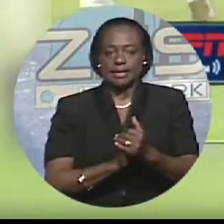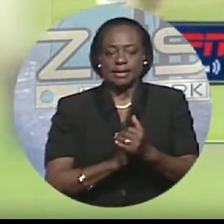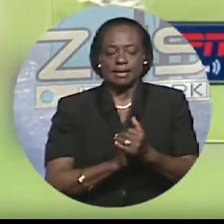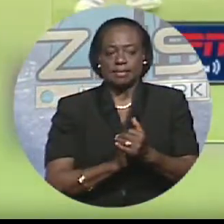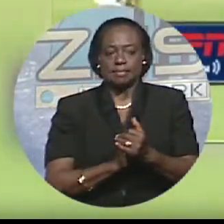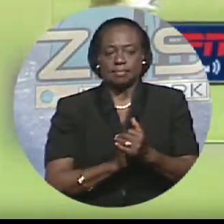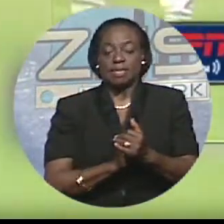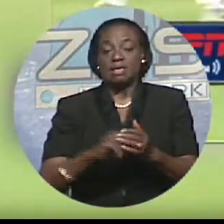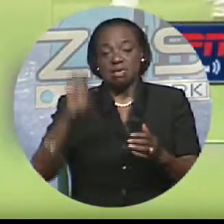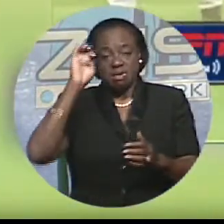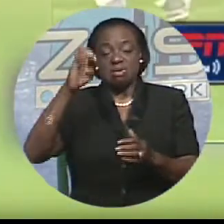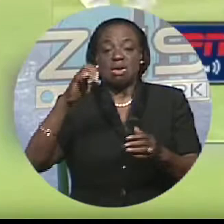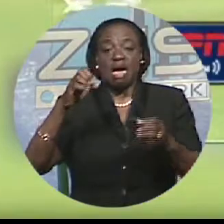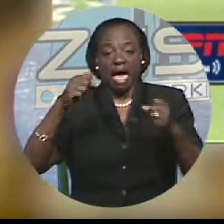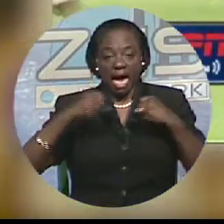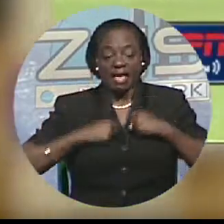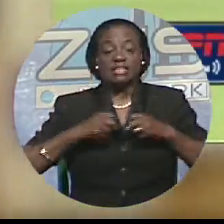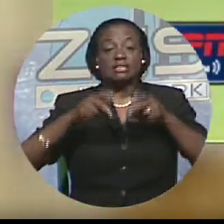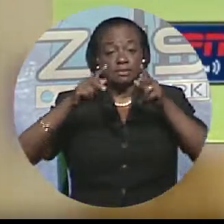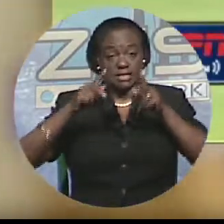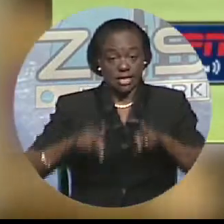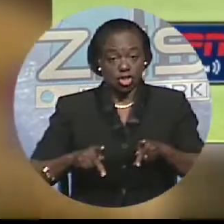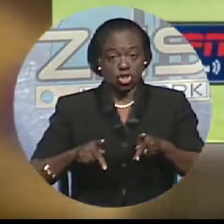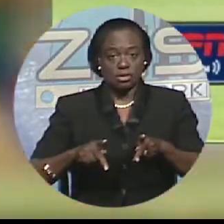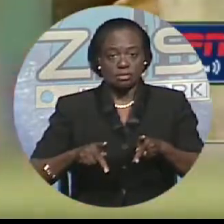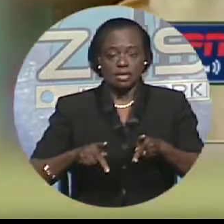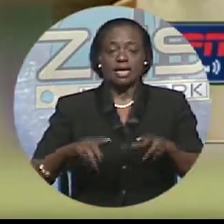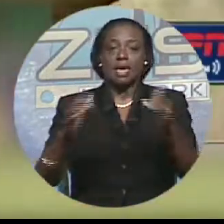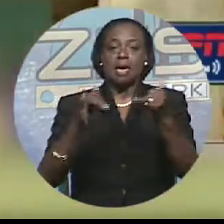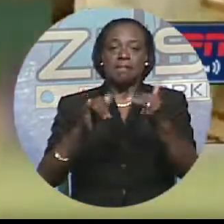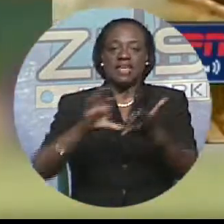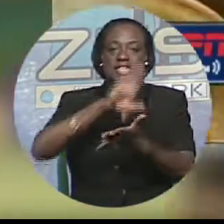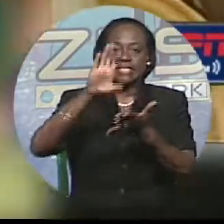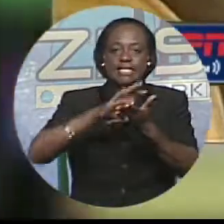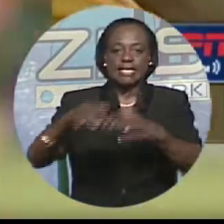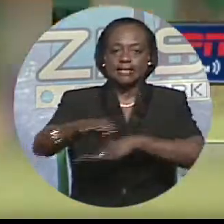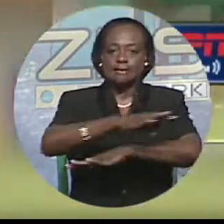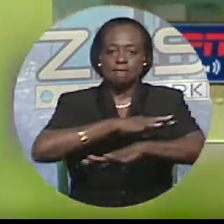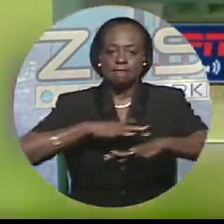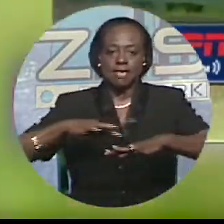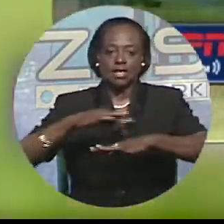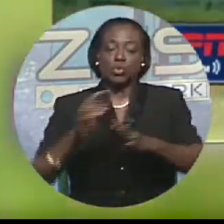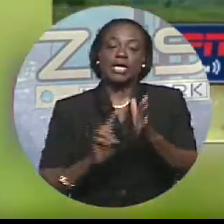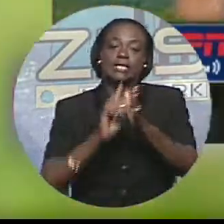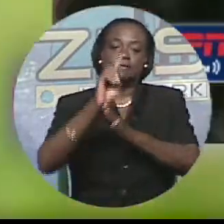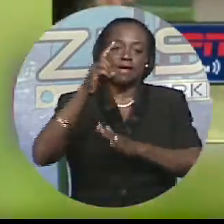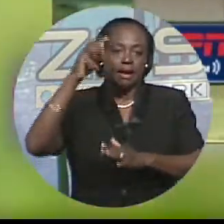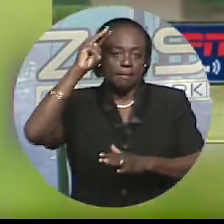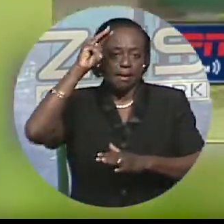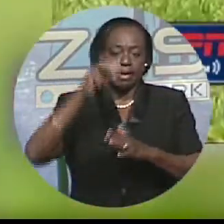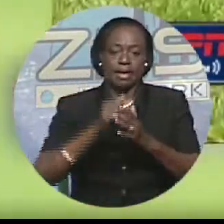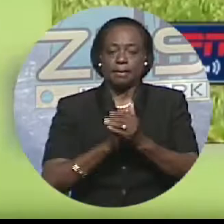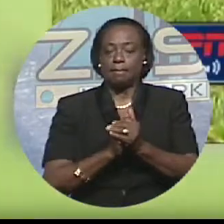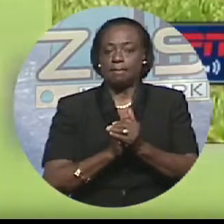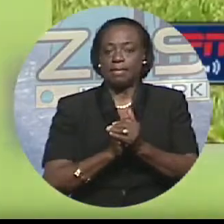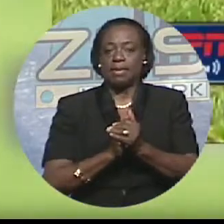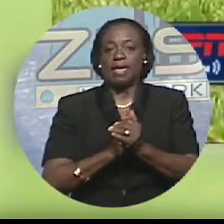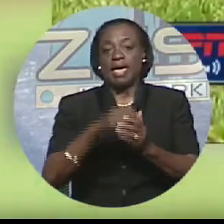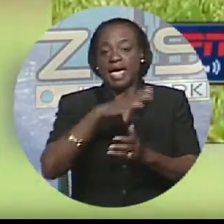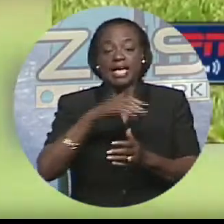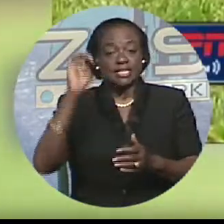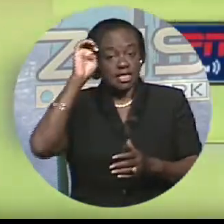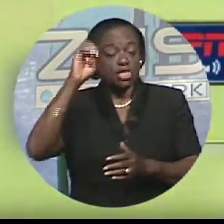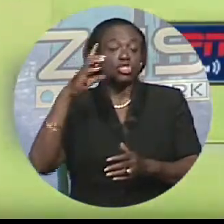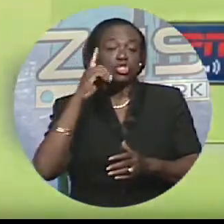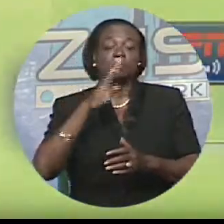glove potential. He could play center field, and we hope that we could develop him offensively. And if we could do that, I think Todd should be in the big